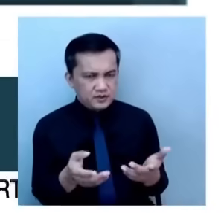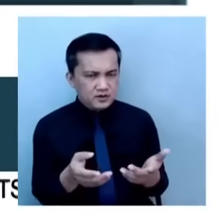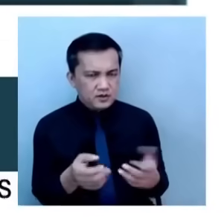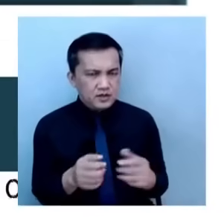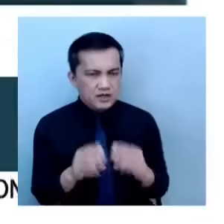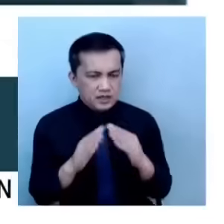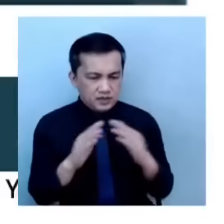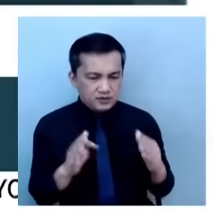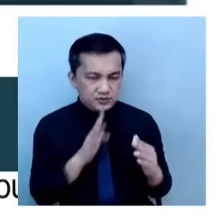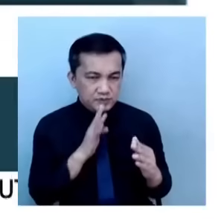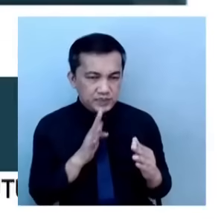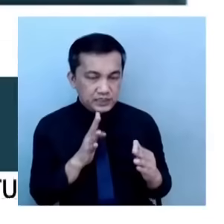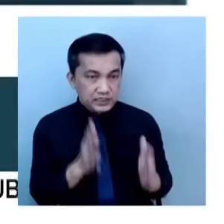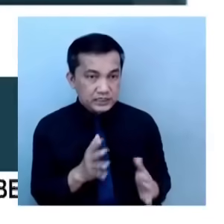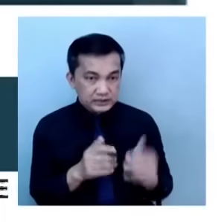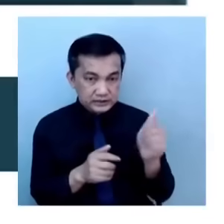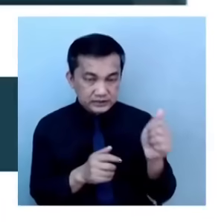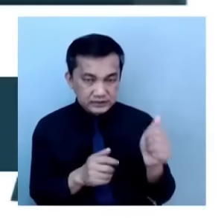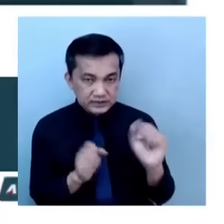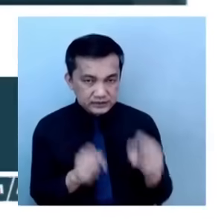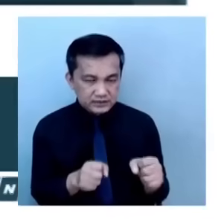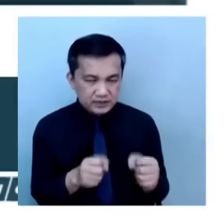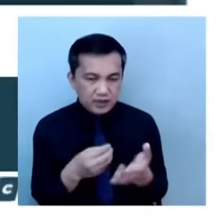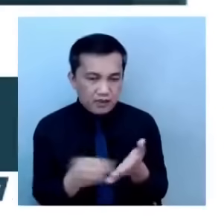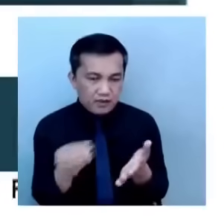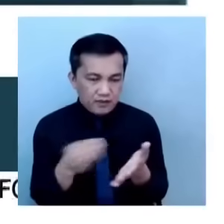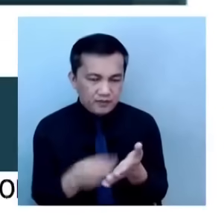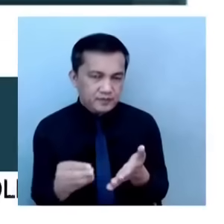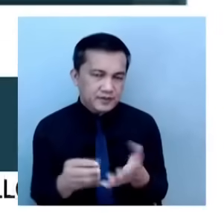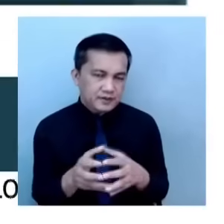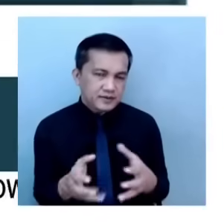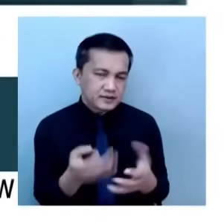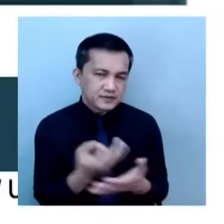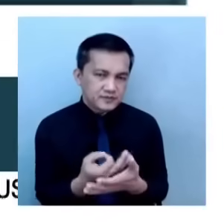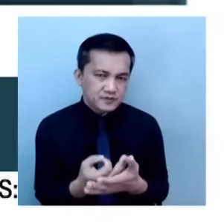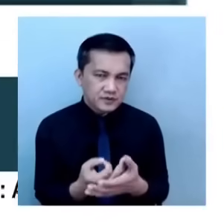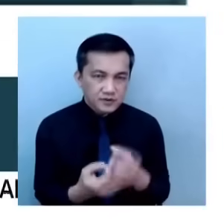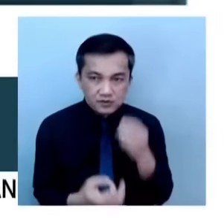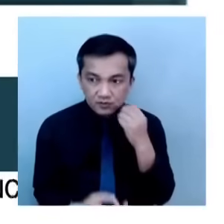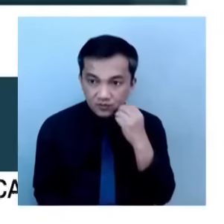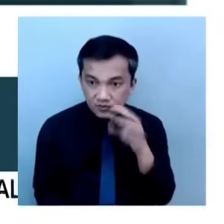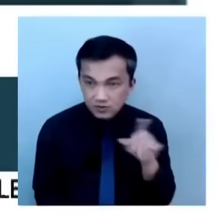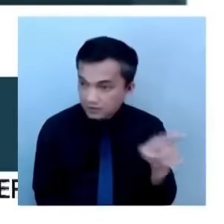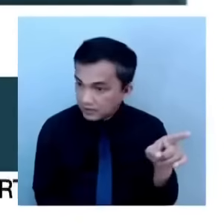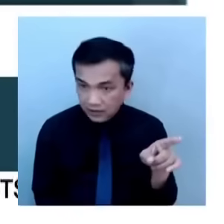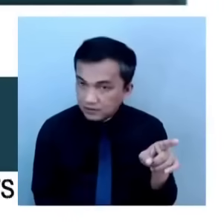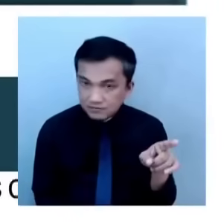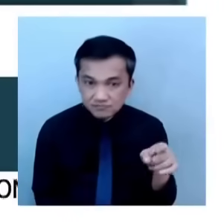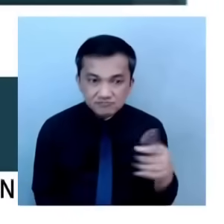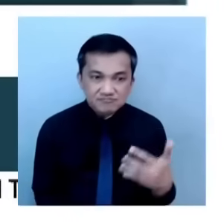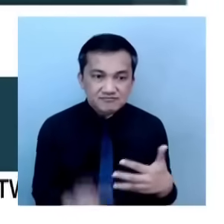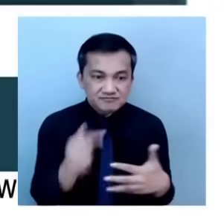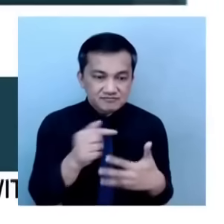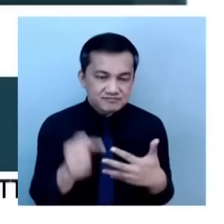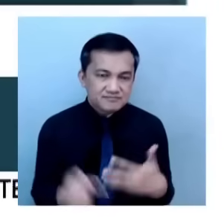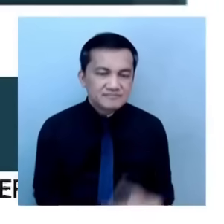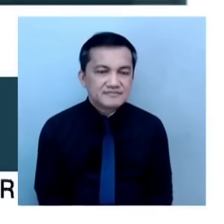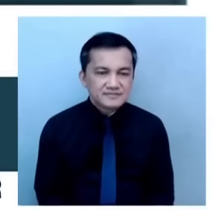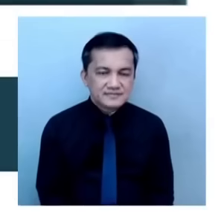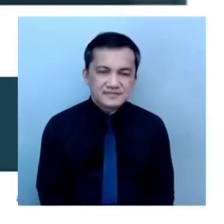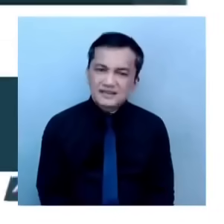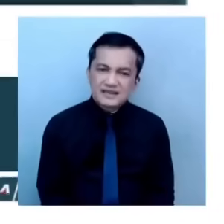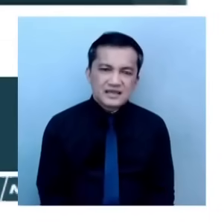Speaker himself could be able to spend that much money, umuuwi pa ba siya? You know, things like that would have